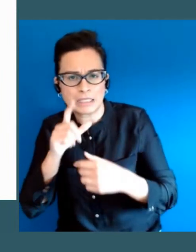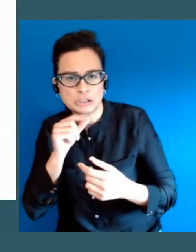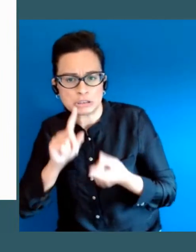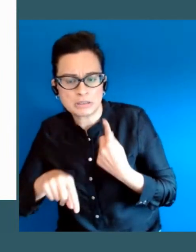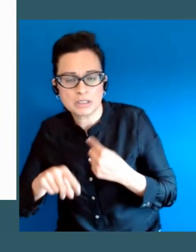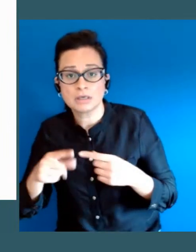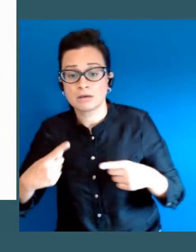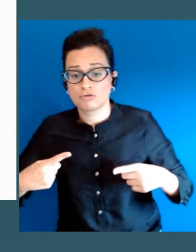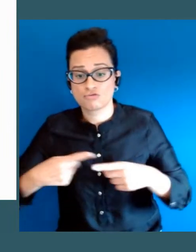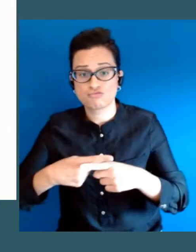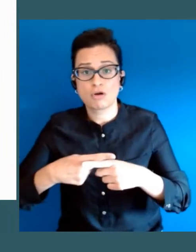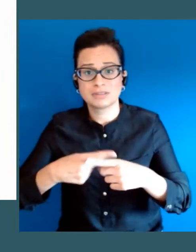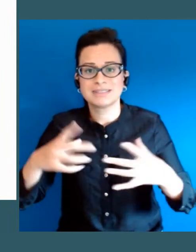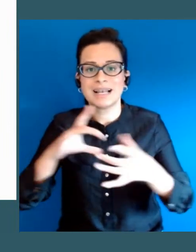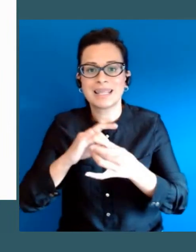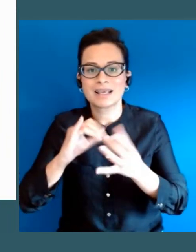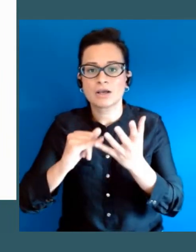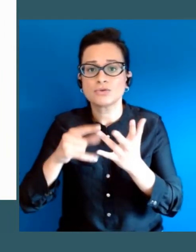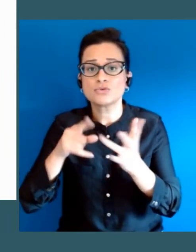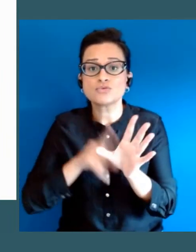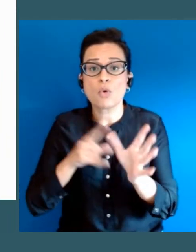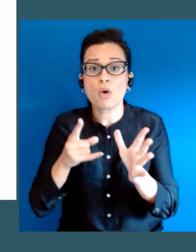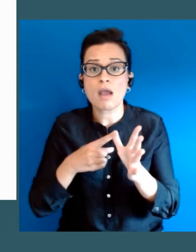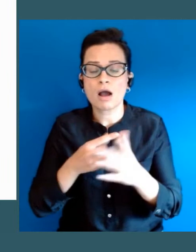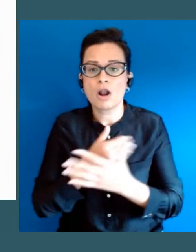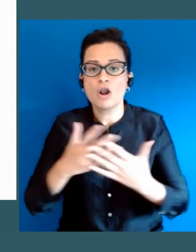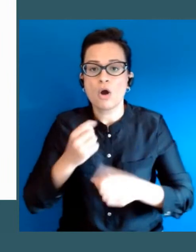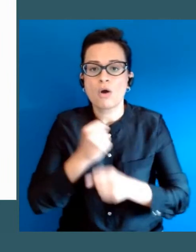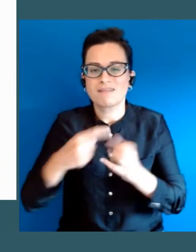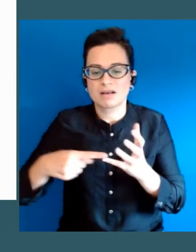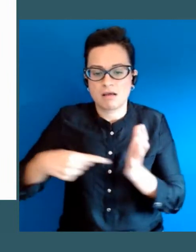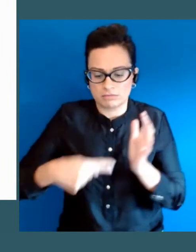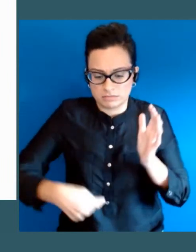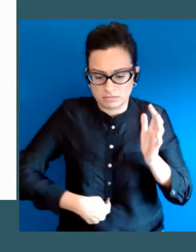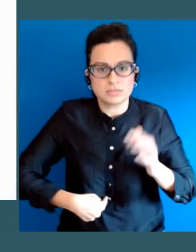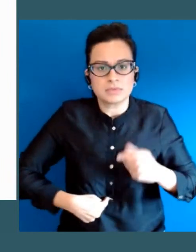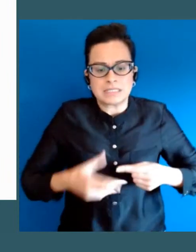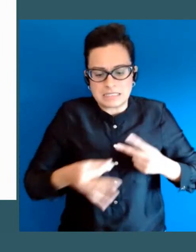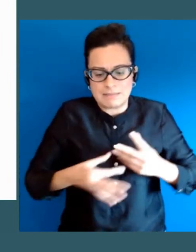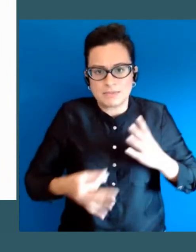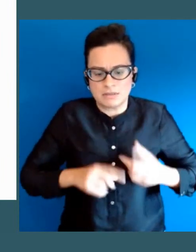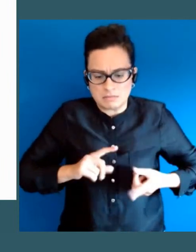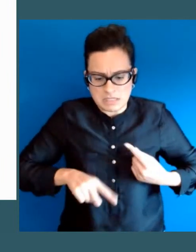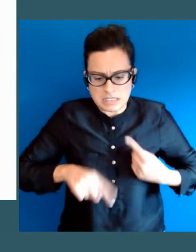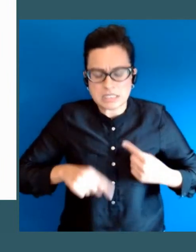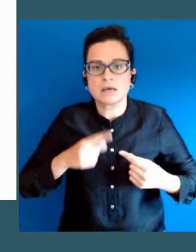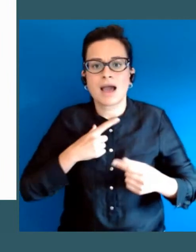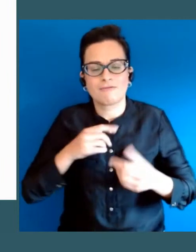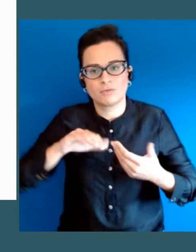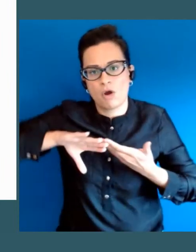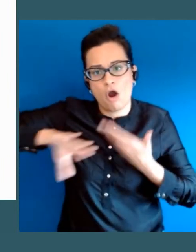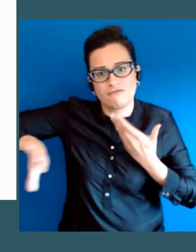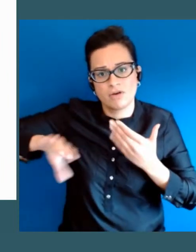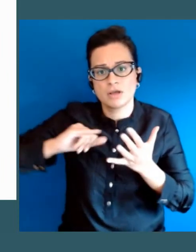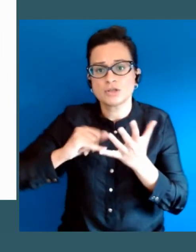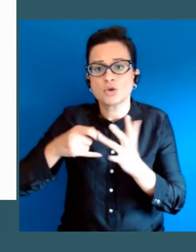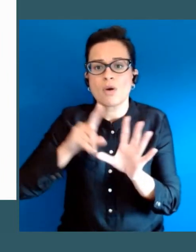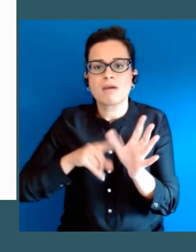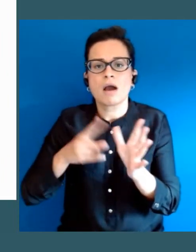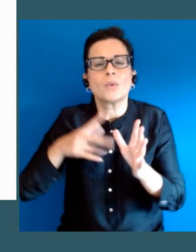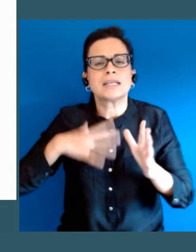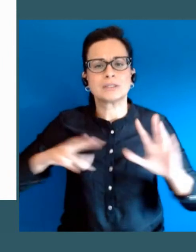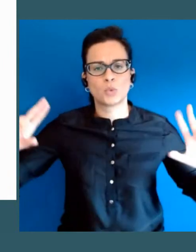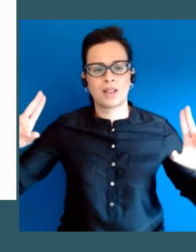with soya. So if there's a lot of gut symptoms, we may exclude that out of the diet, but we'd still do that process of elimination, and we'd want